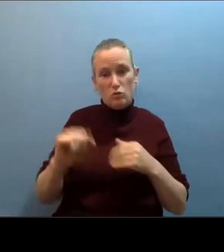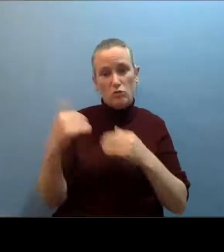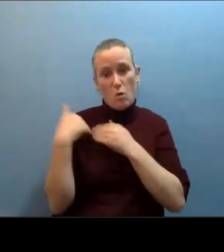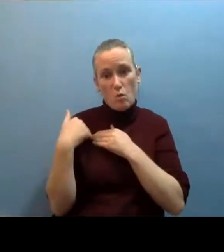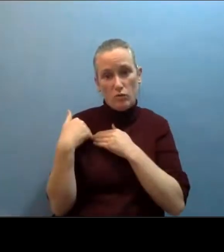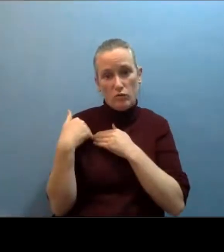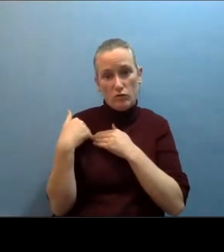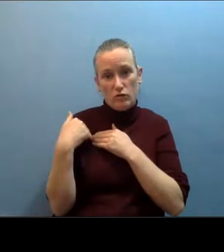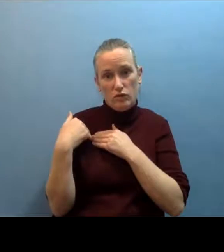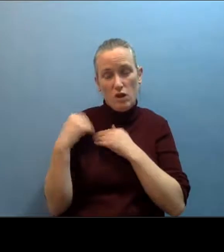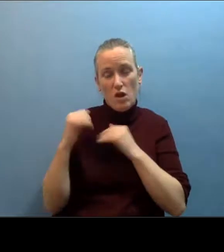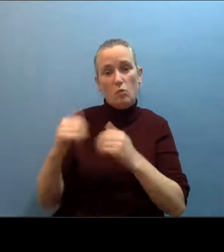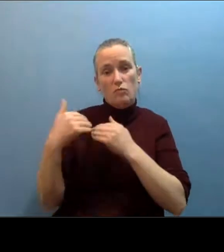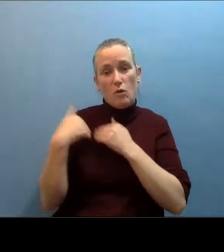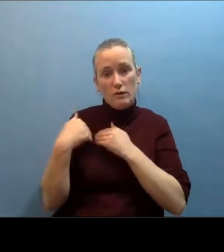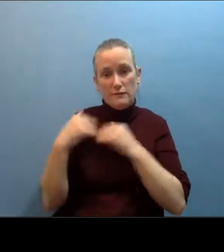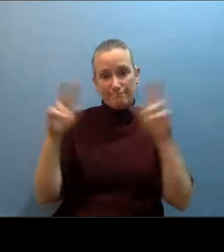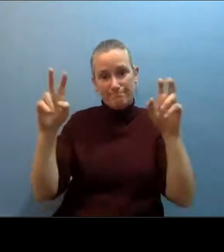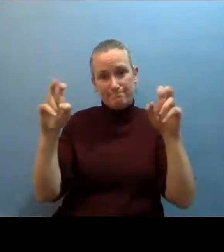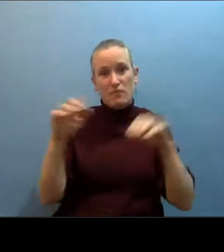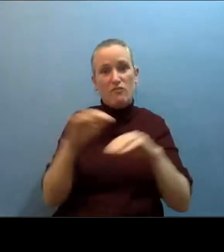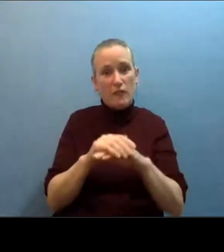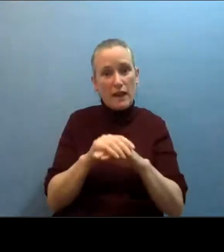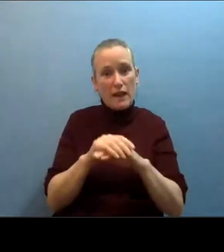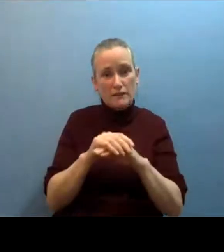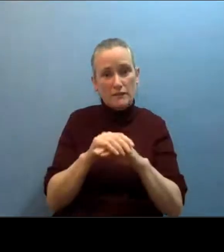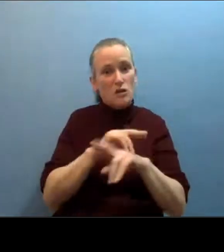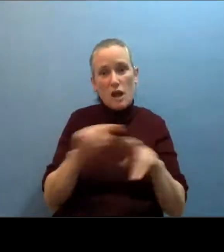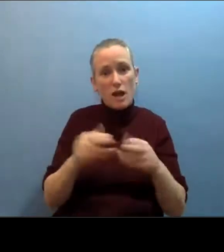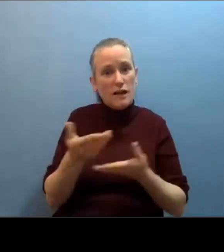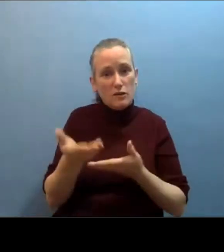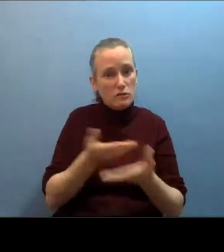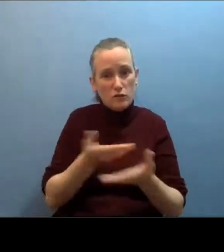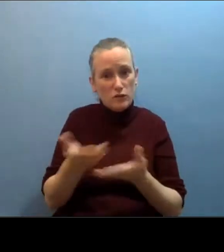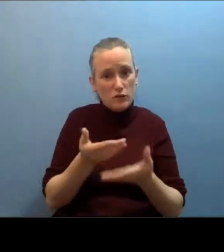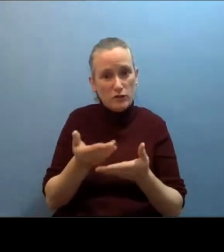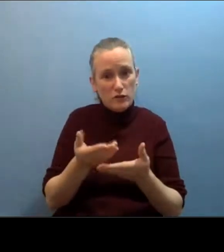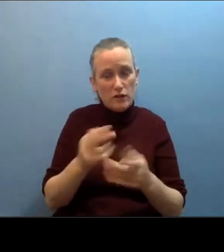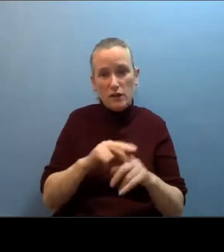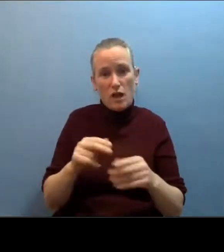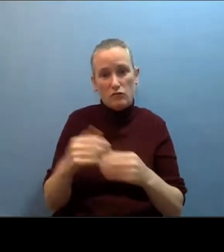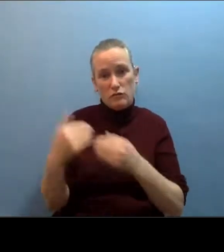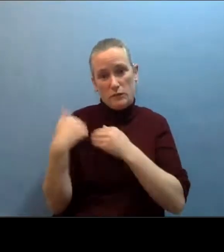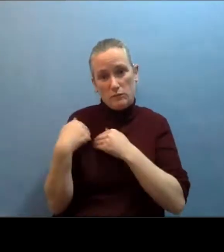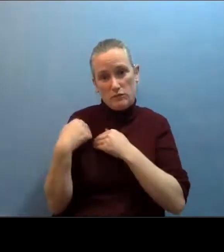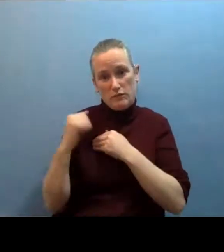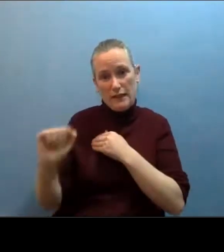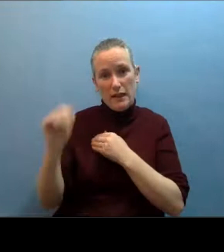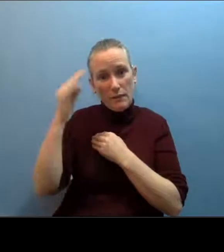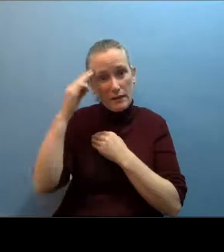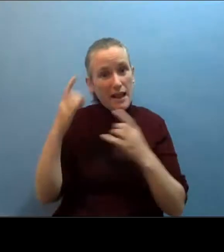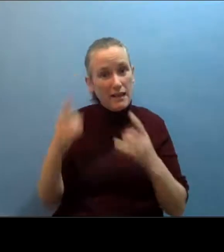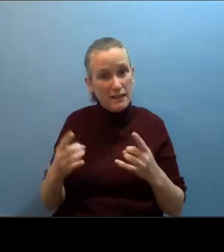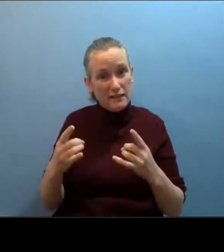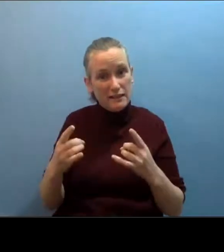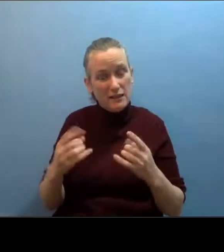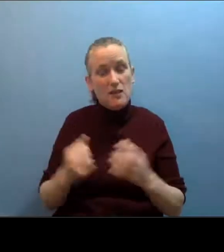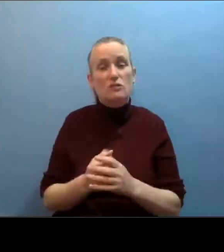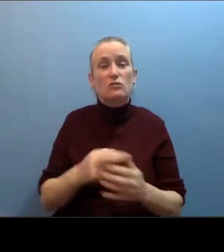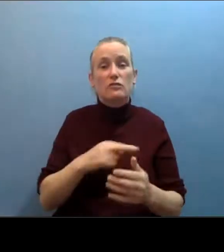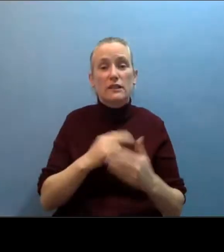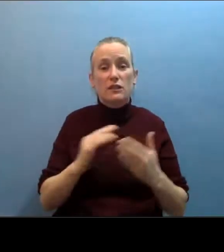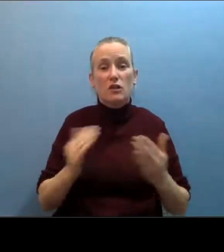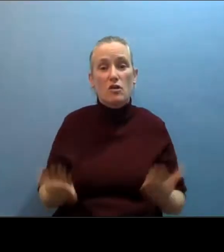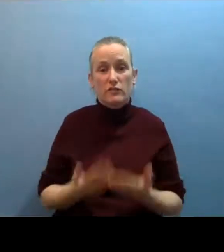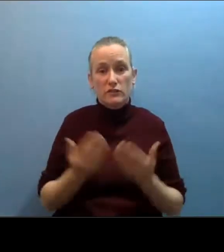a friend. It's not to be a counsellor, and it's not to hold responsibility for another person's mental health. So just really encouraging